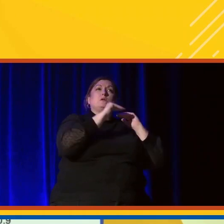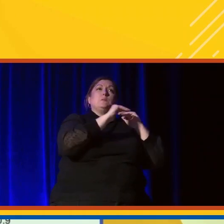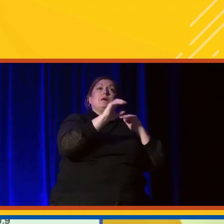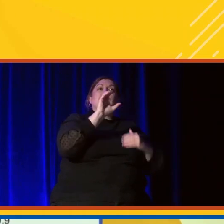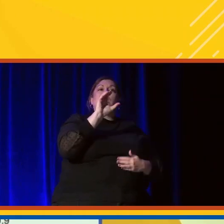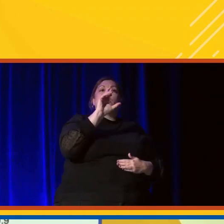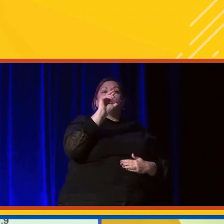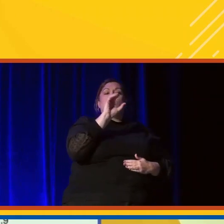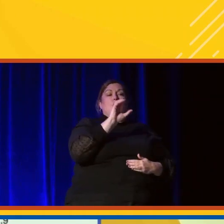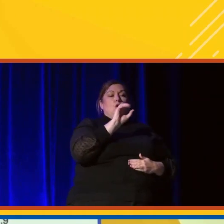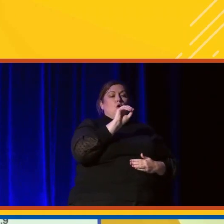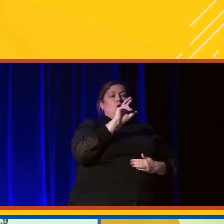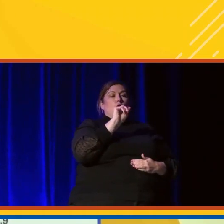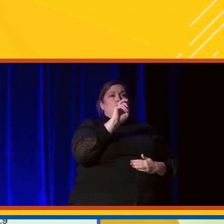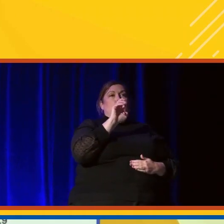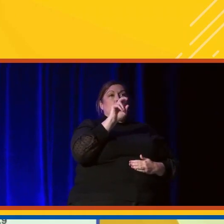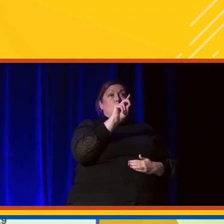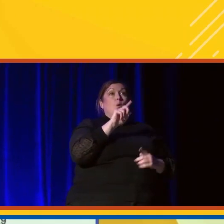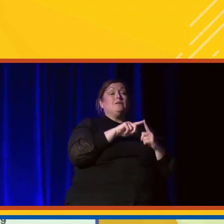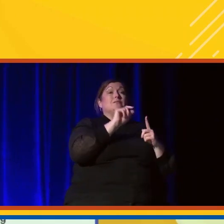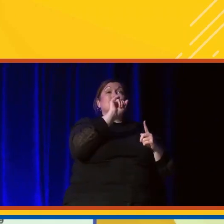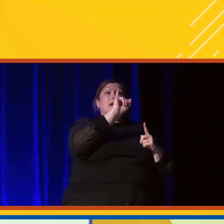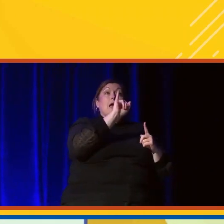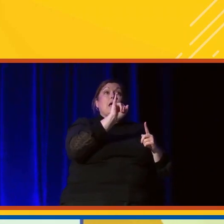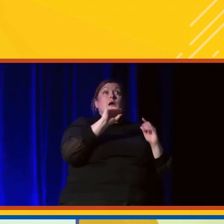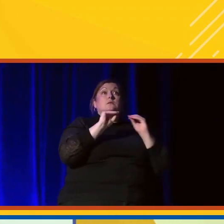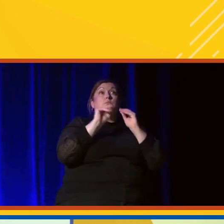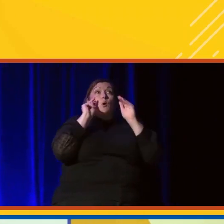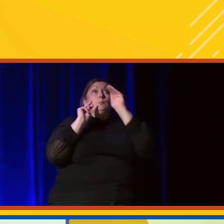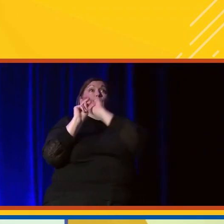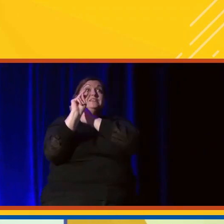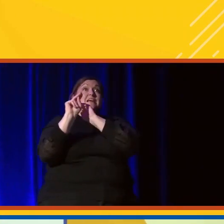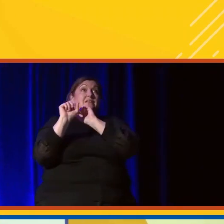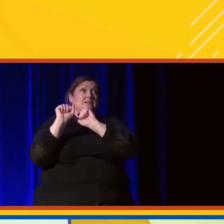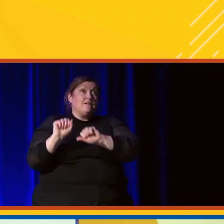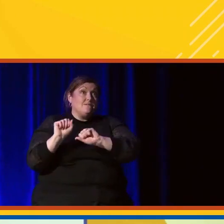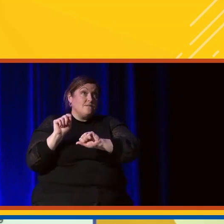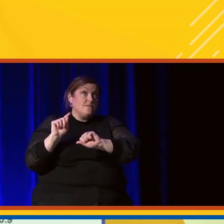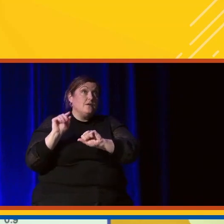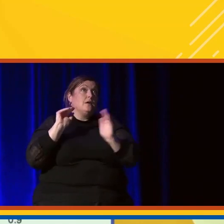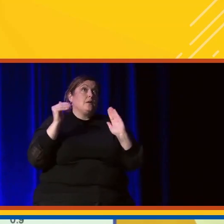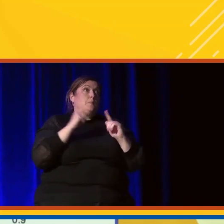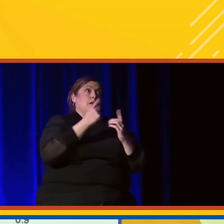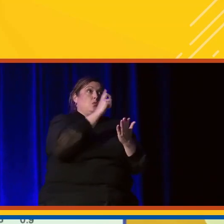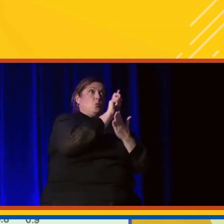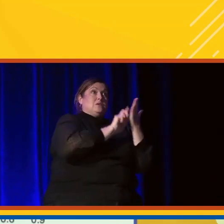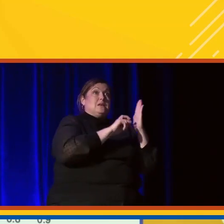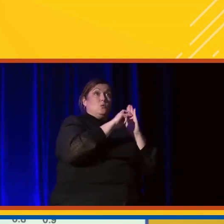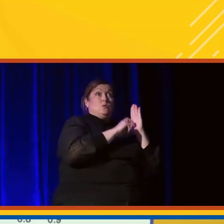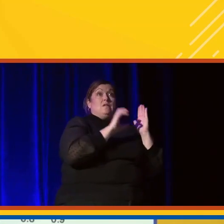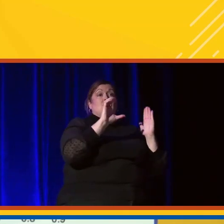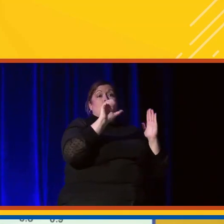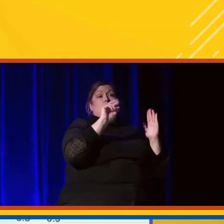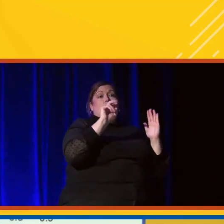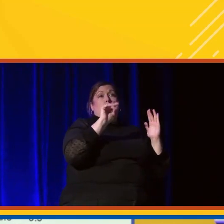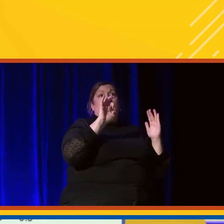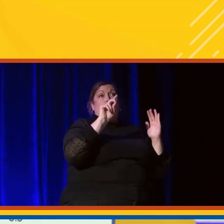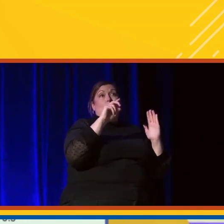features that the AI has extracted are actually statistically more predictive than the one design rule from the carotenoid